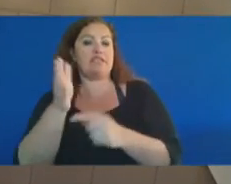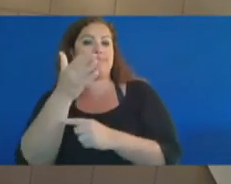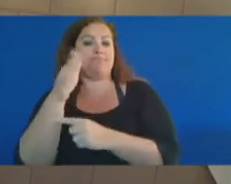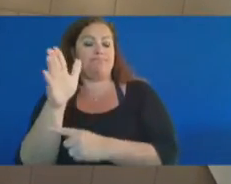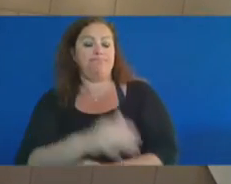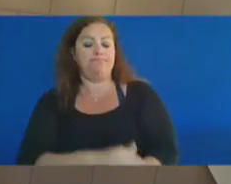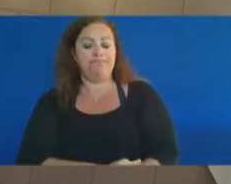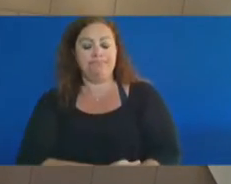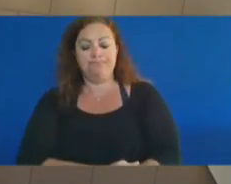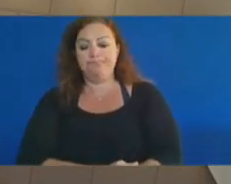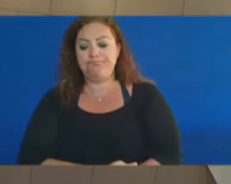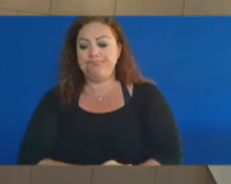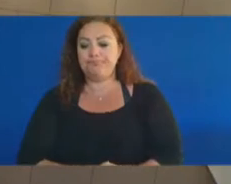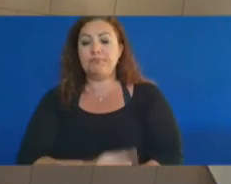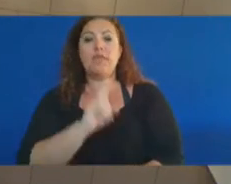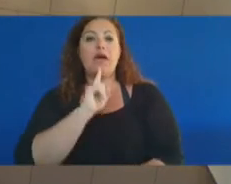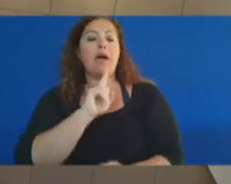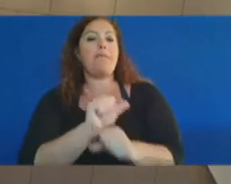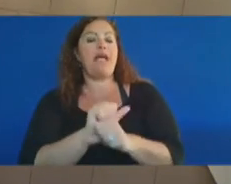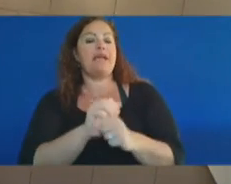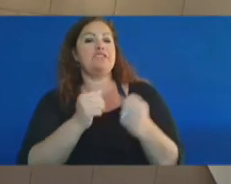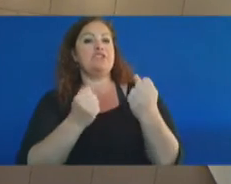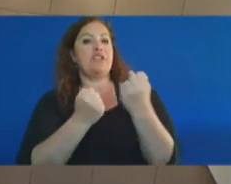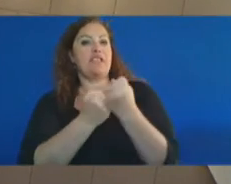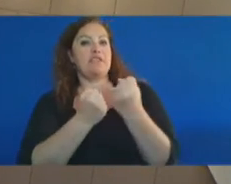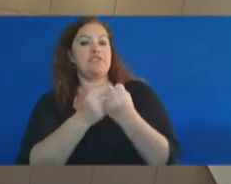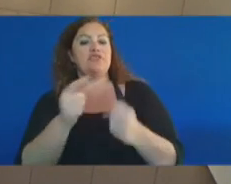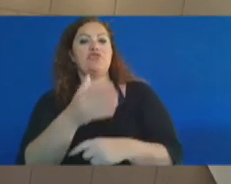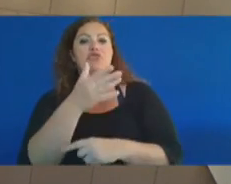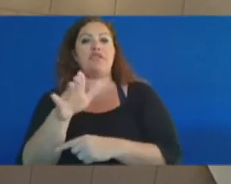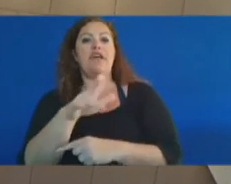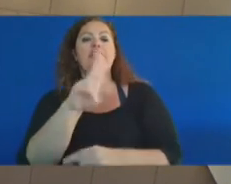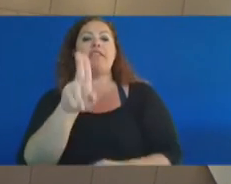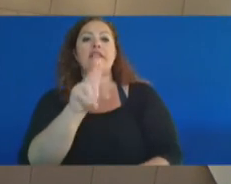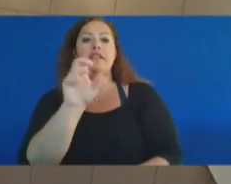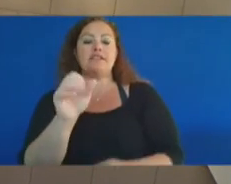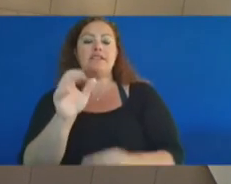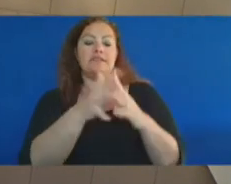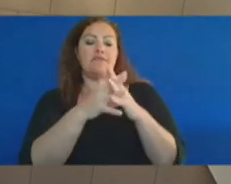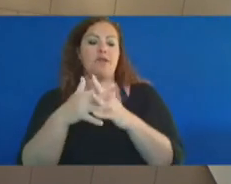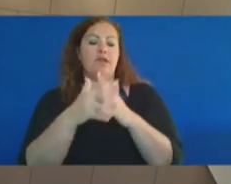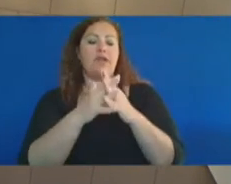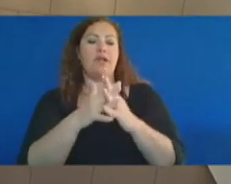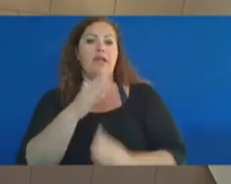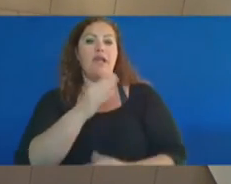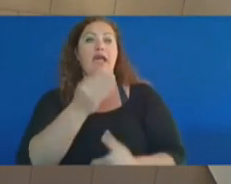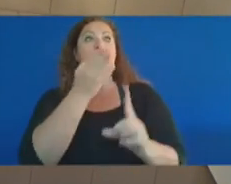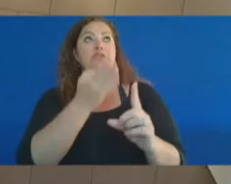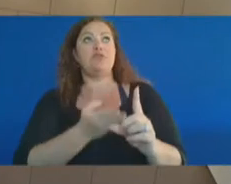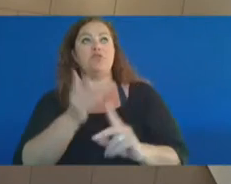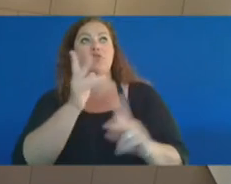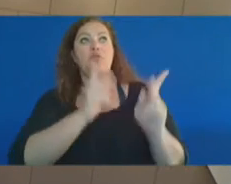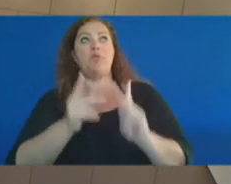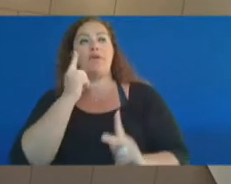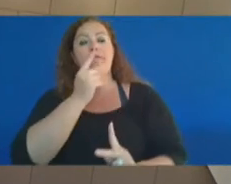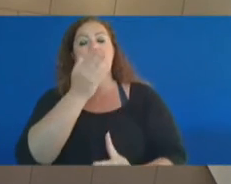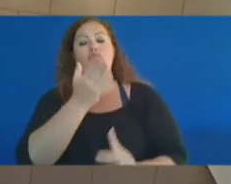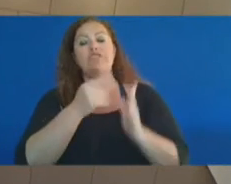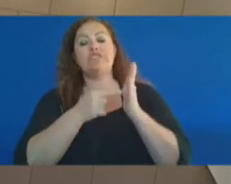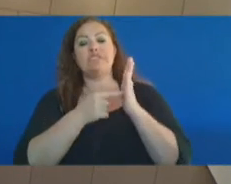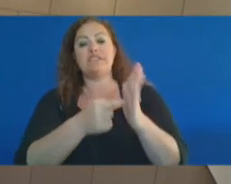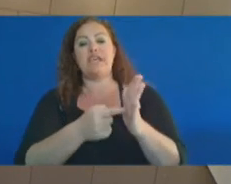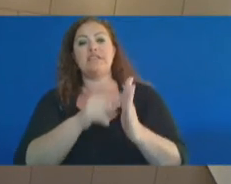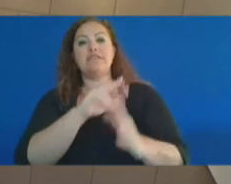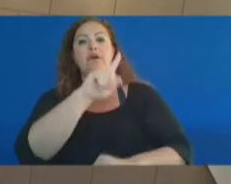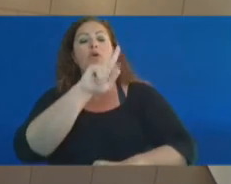Allegiance I pledge aliance to the flag of the United States of America and to the repic for which it